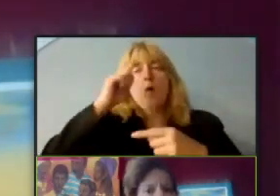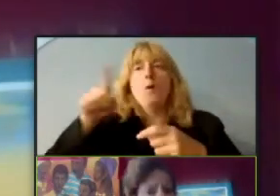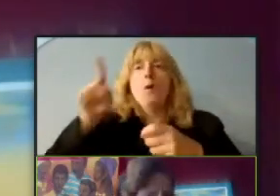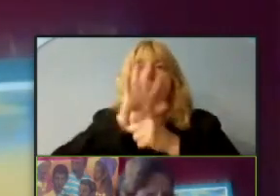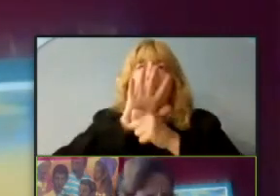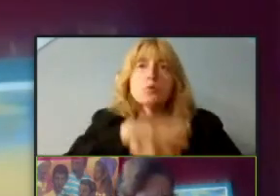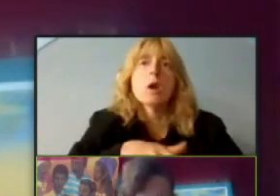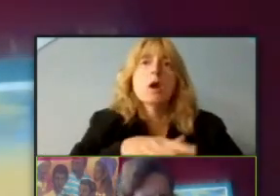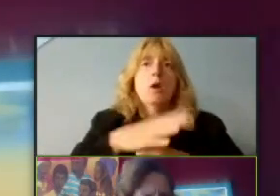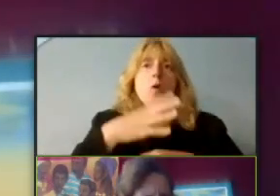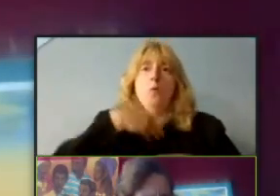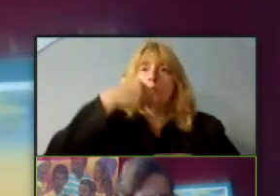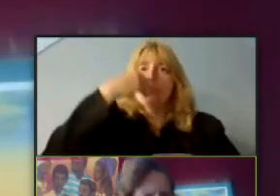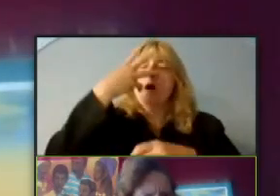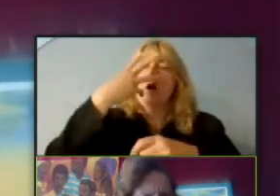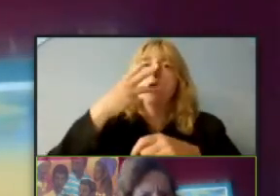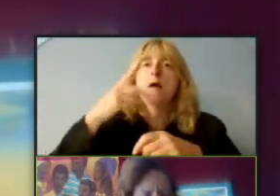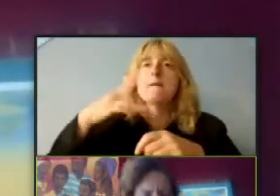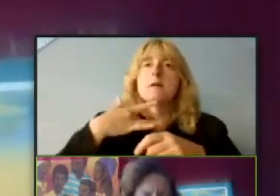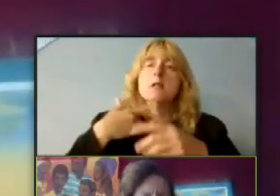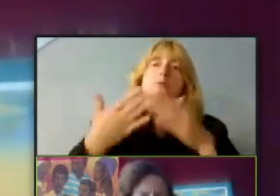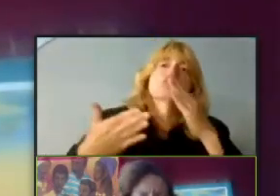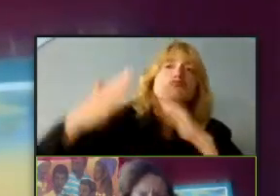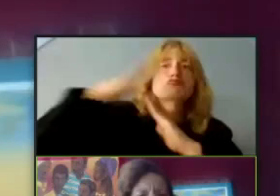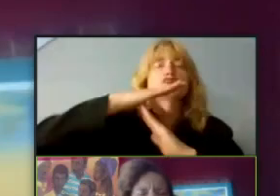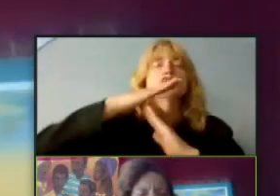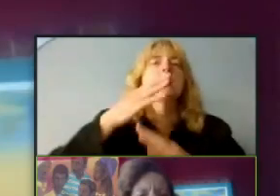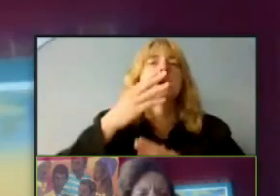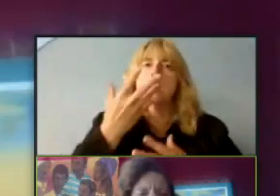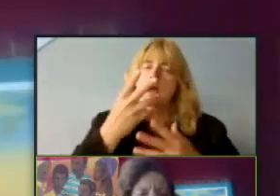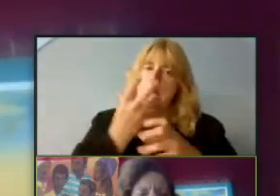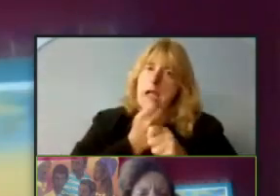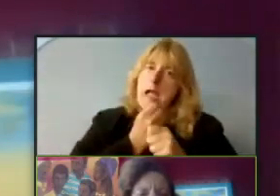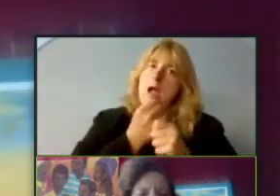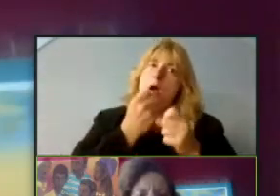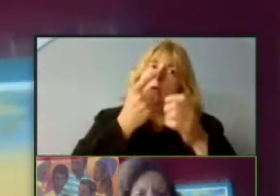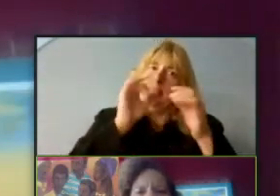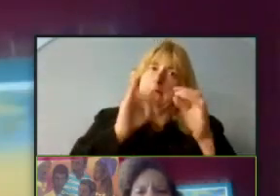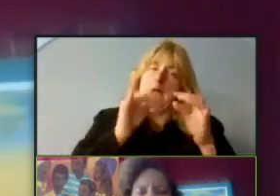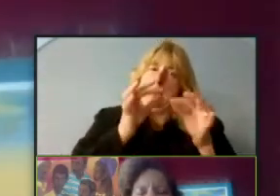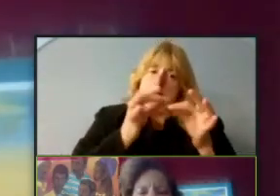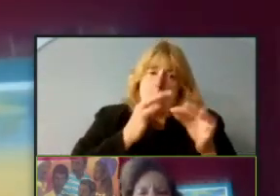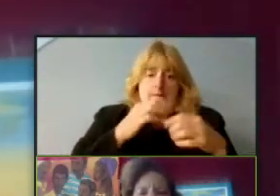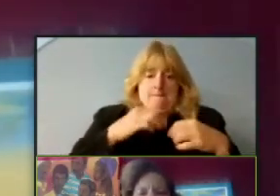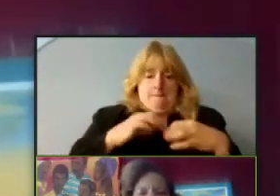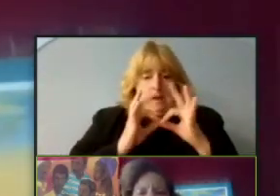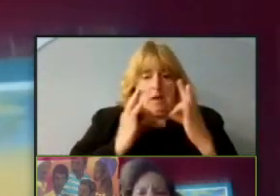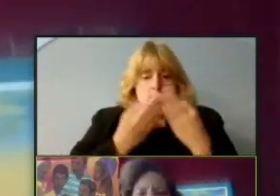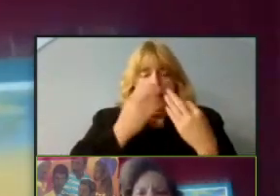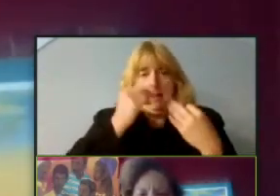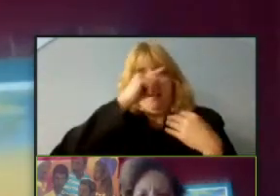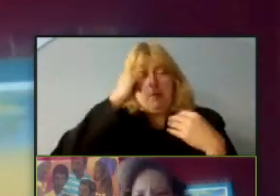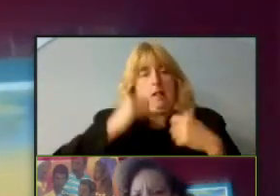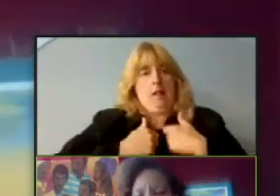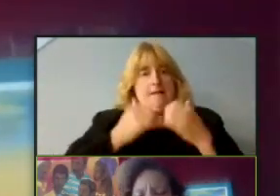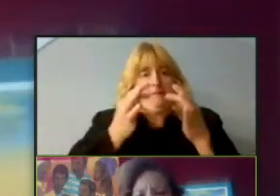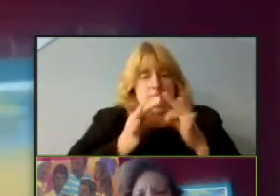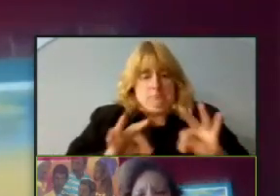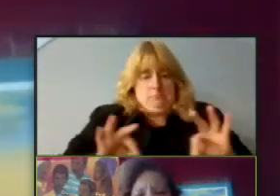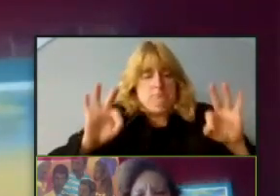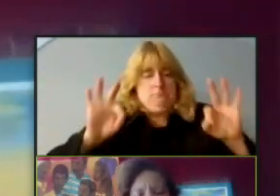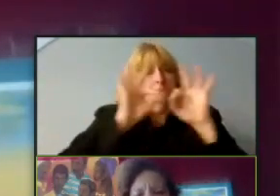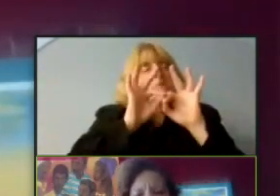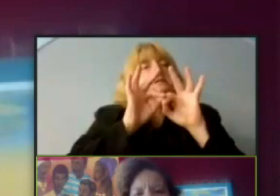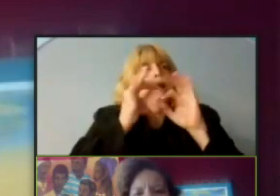getting outcomes that matter for our families now, I'm pleased to bring one of our former and founding members of